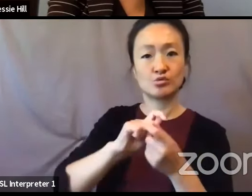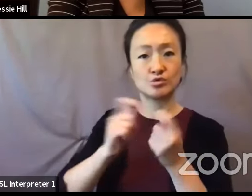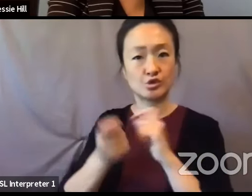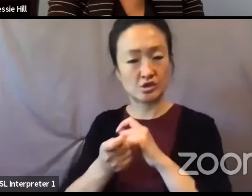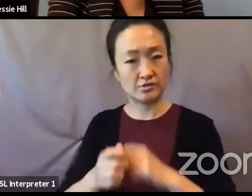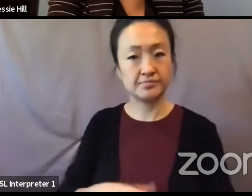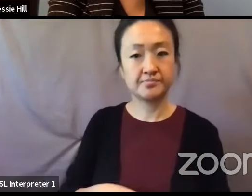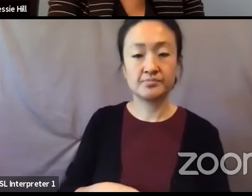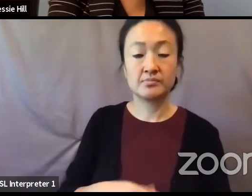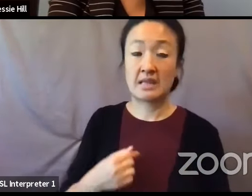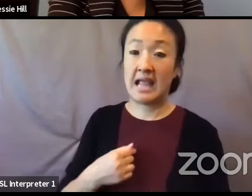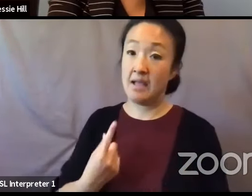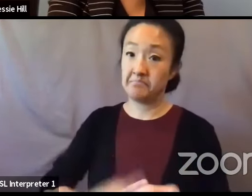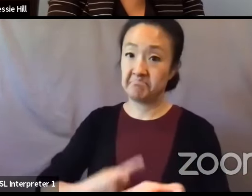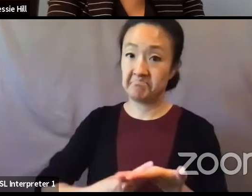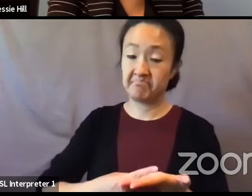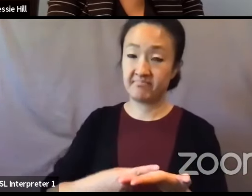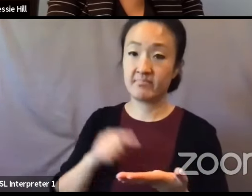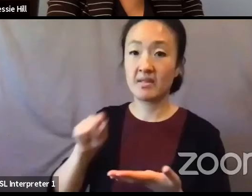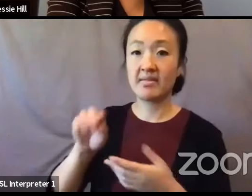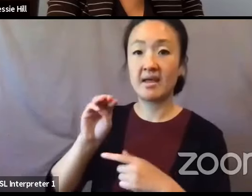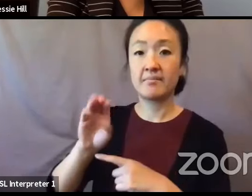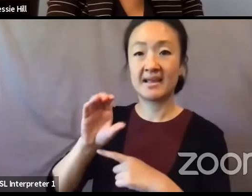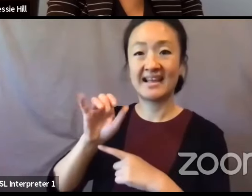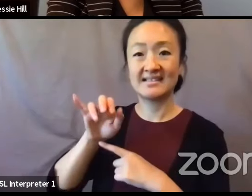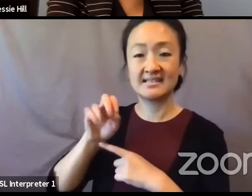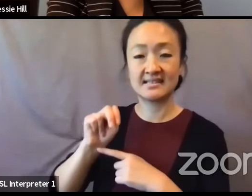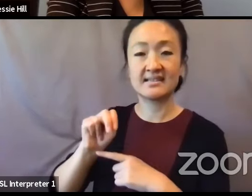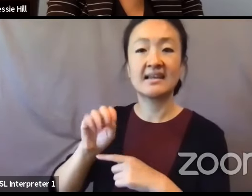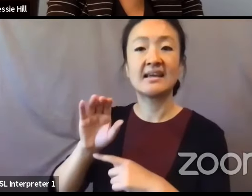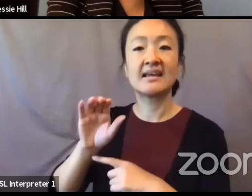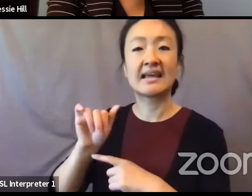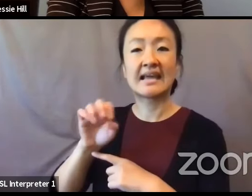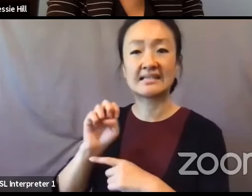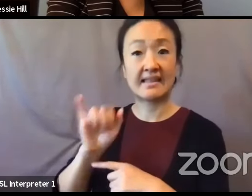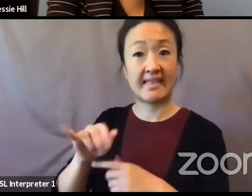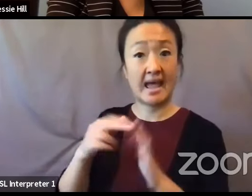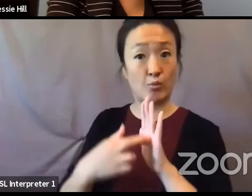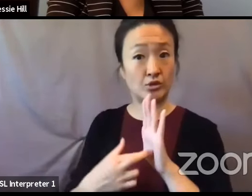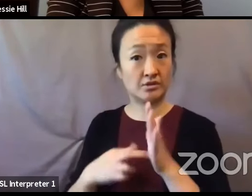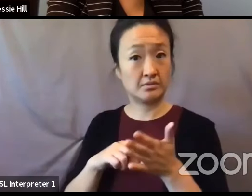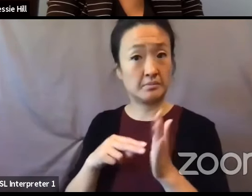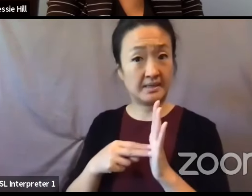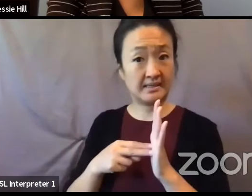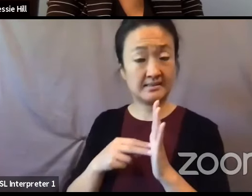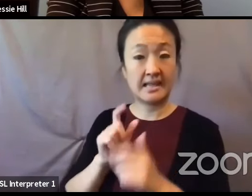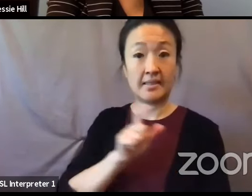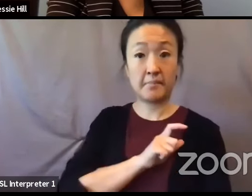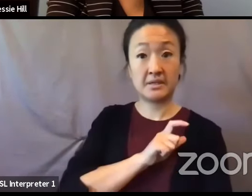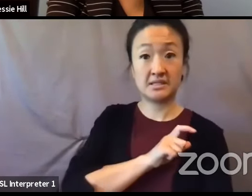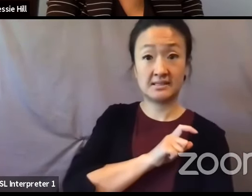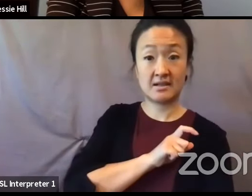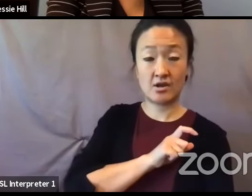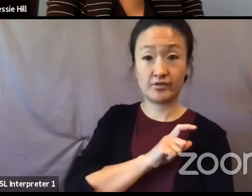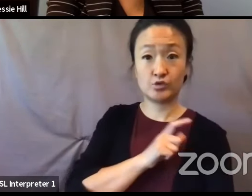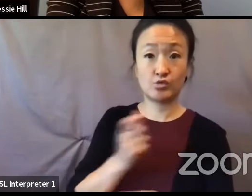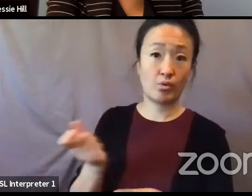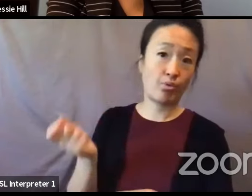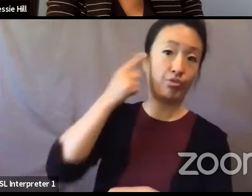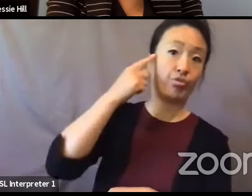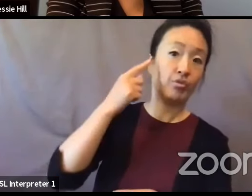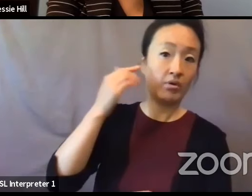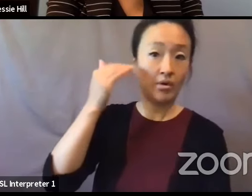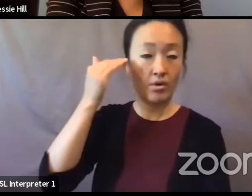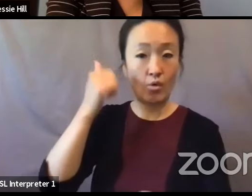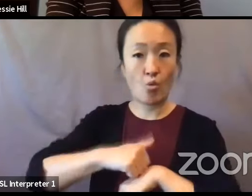the petitioners in the McKesson case certainly argue, that that principle should mean you can't, a police officer who gets hit with a rock can't